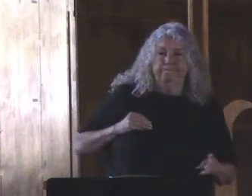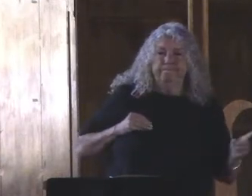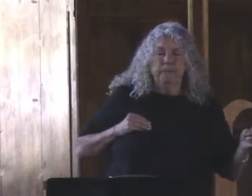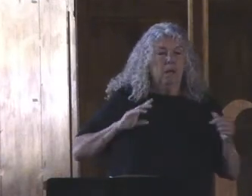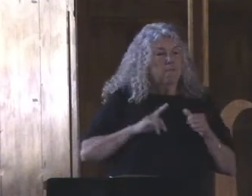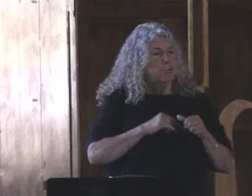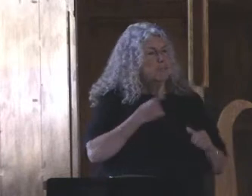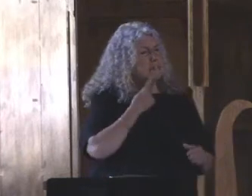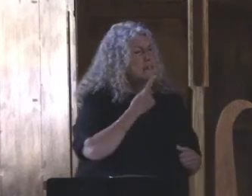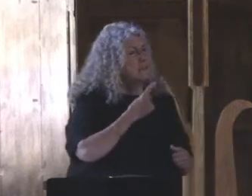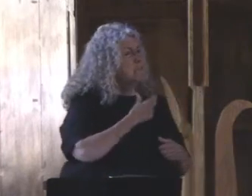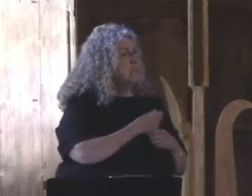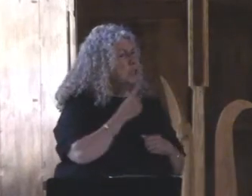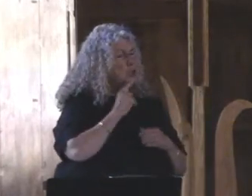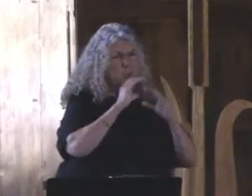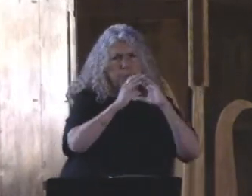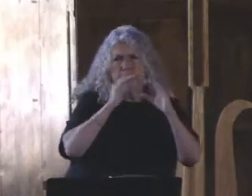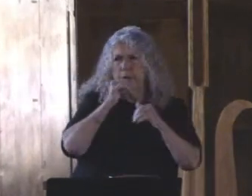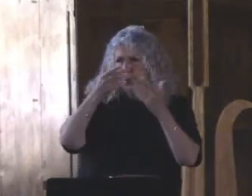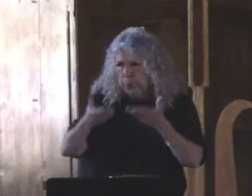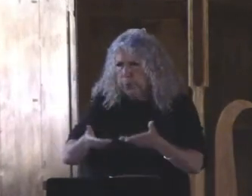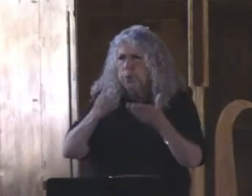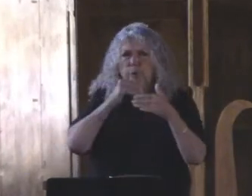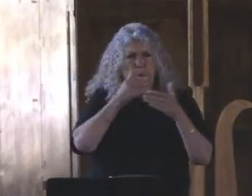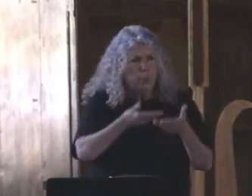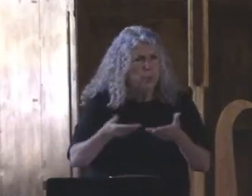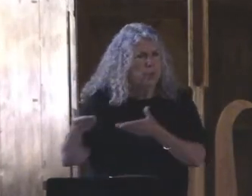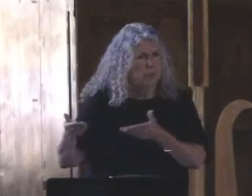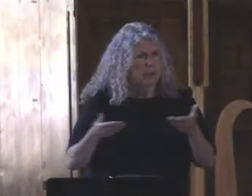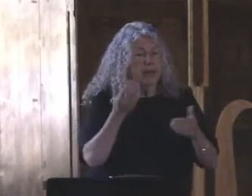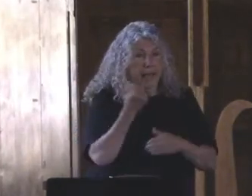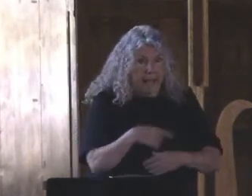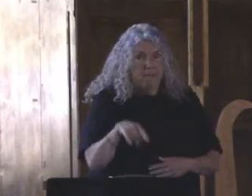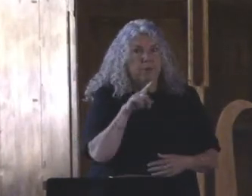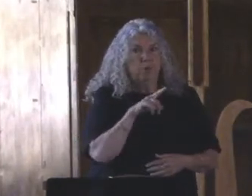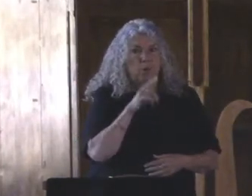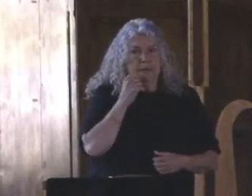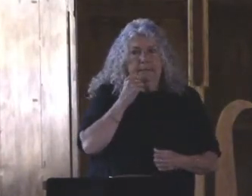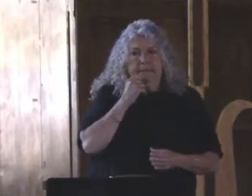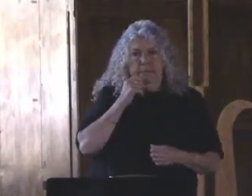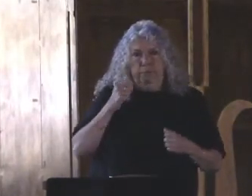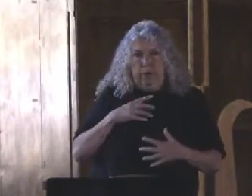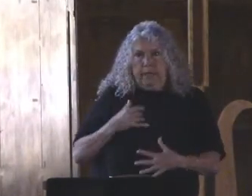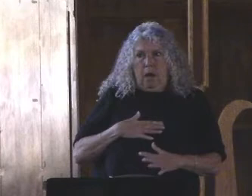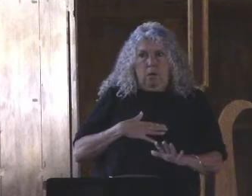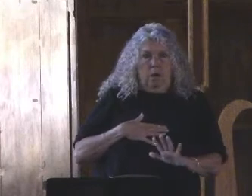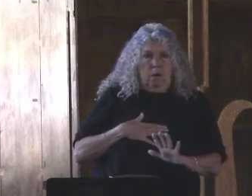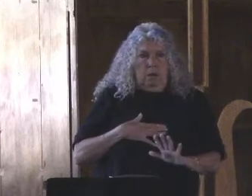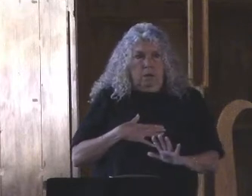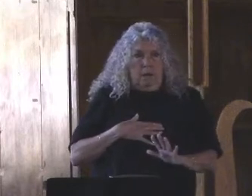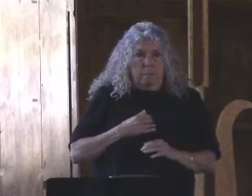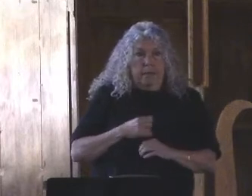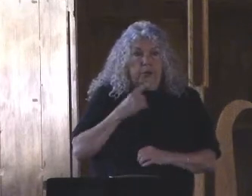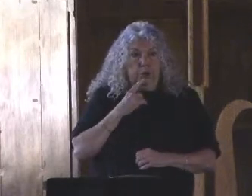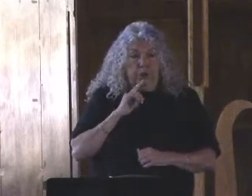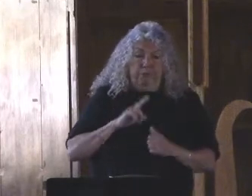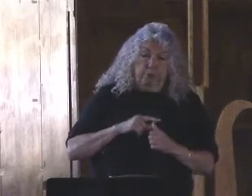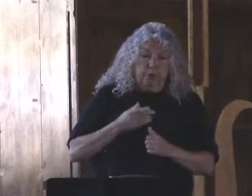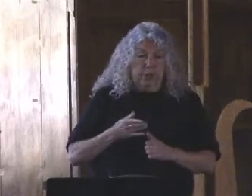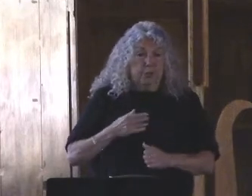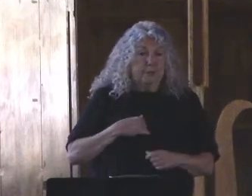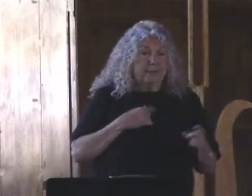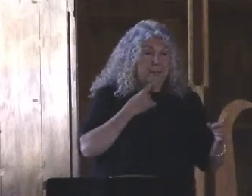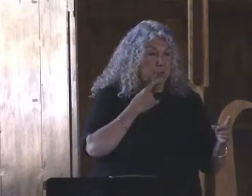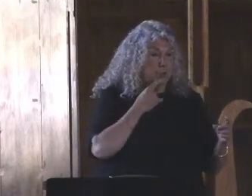first, he says, make sure you communicate who you are. Everybody is afraid right now. So make sure the first thing you